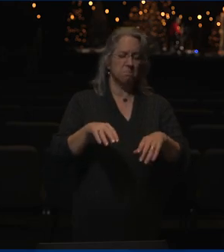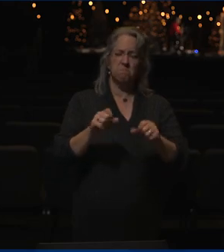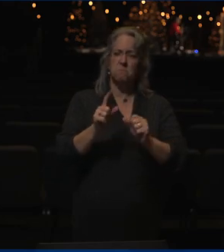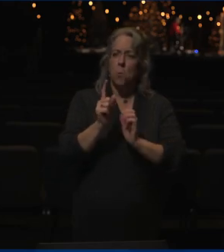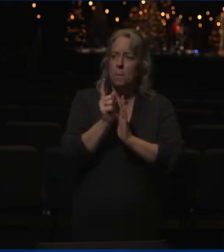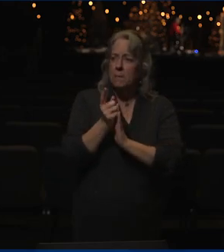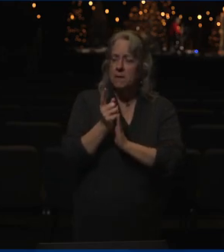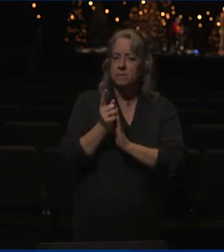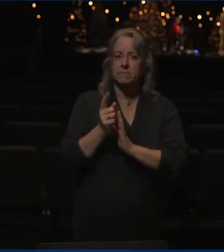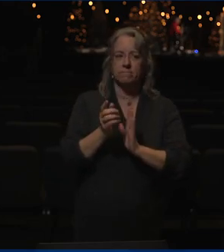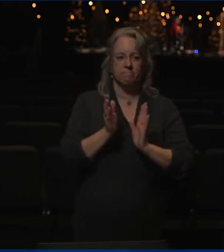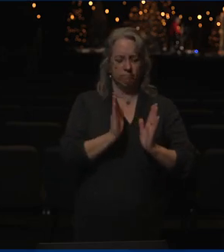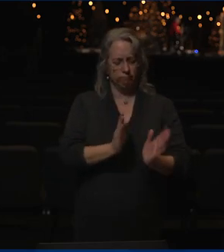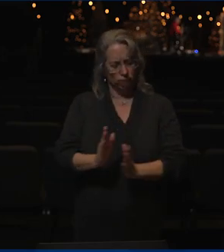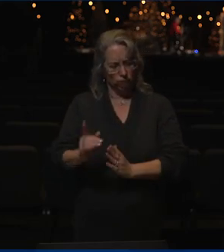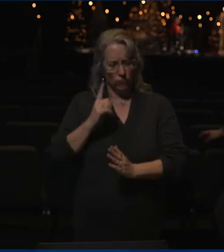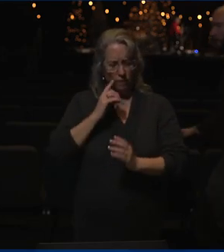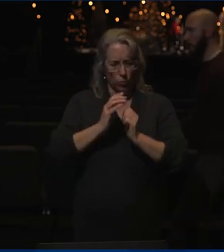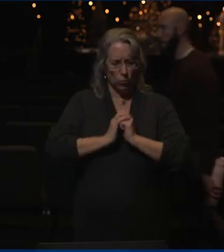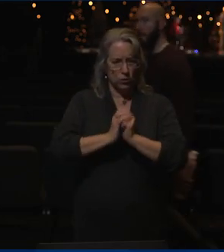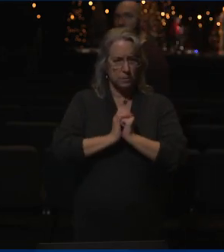And I invite you now to stand